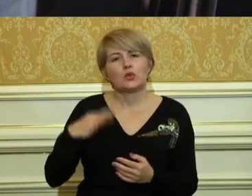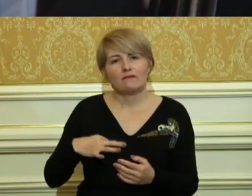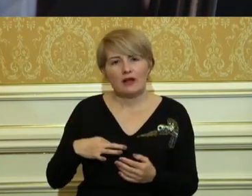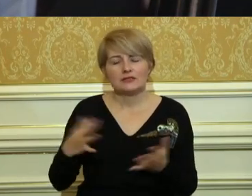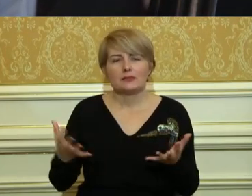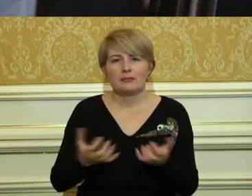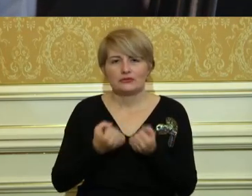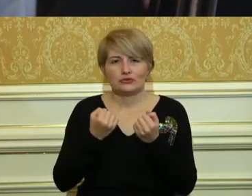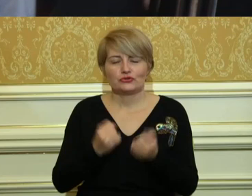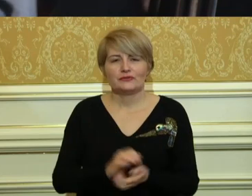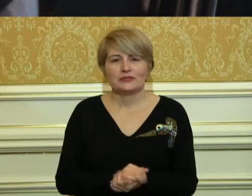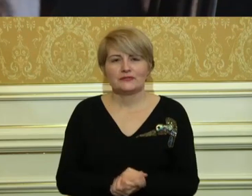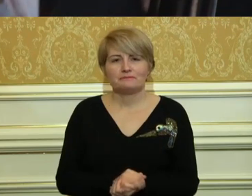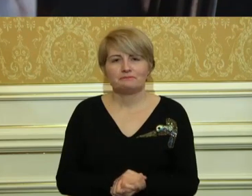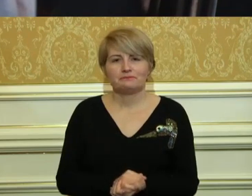universal